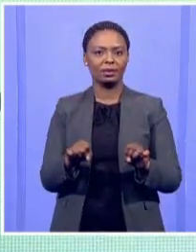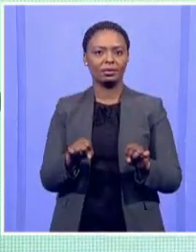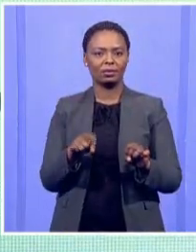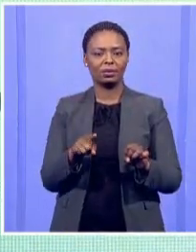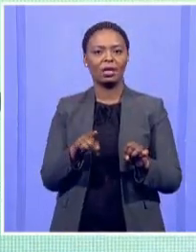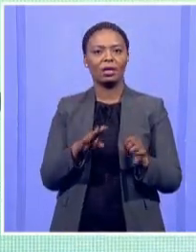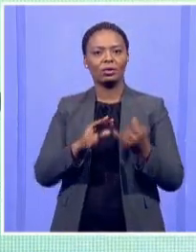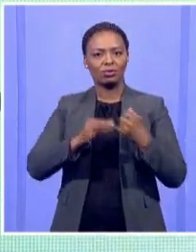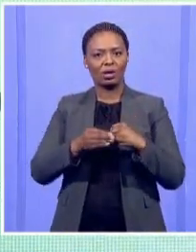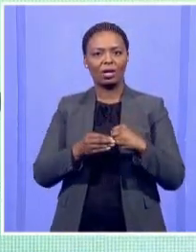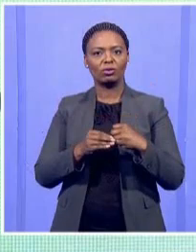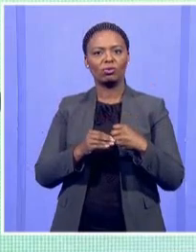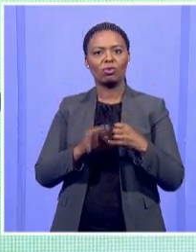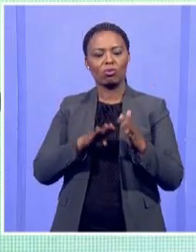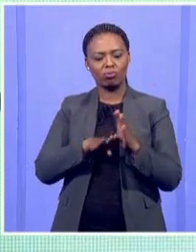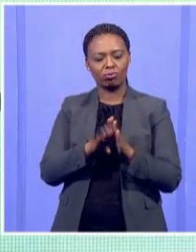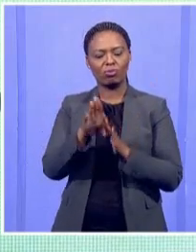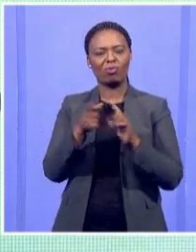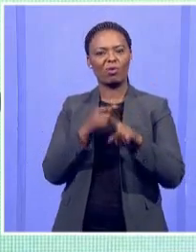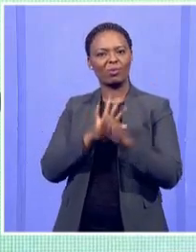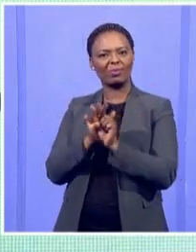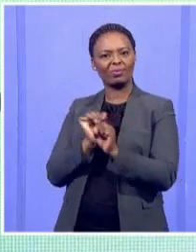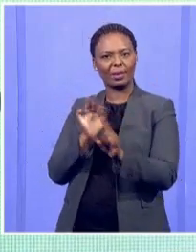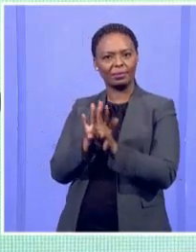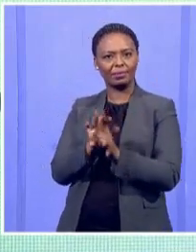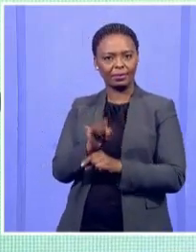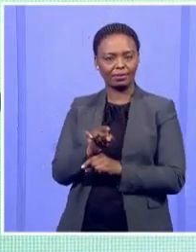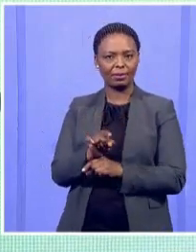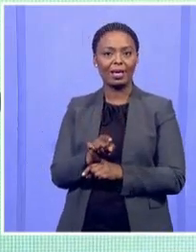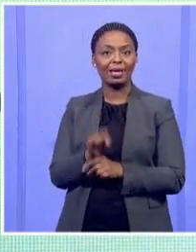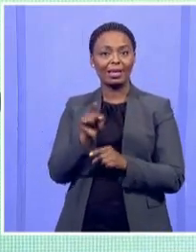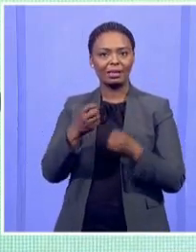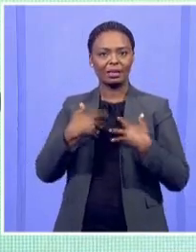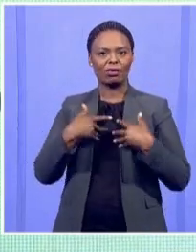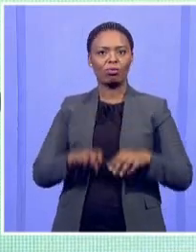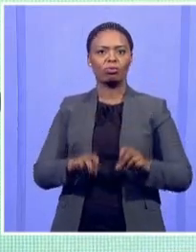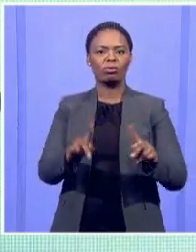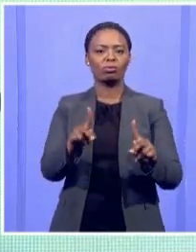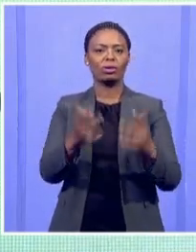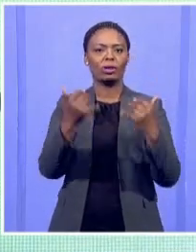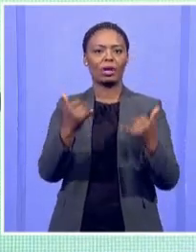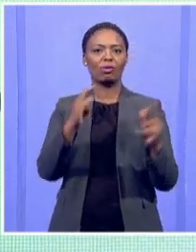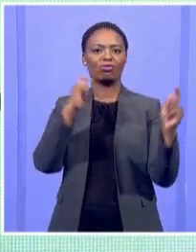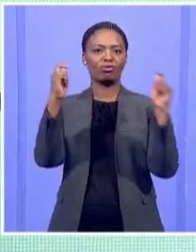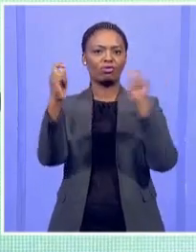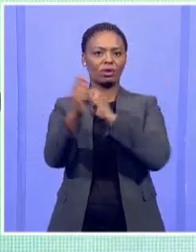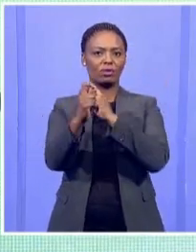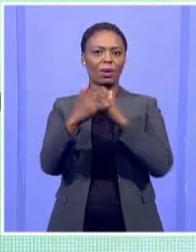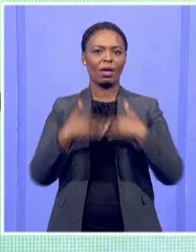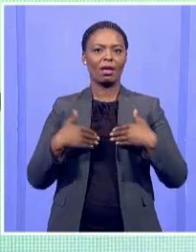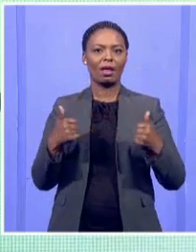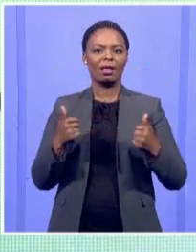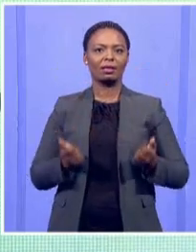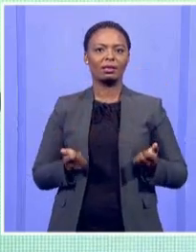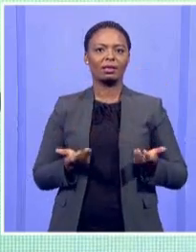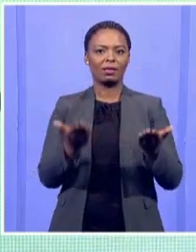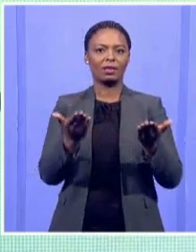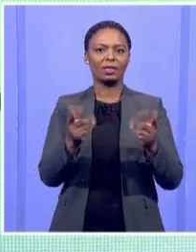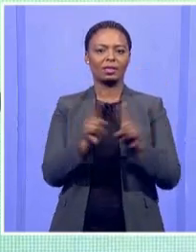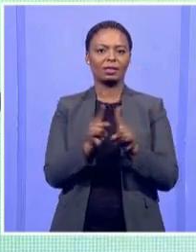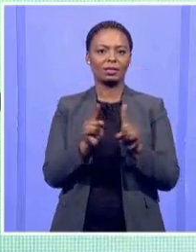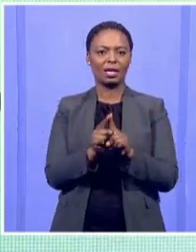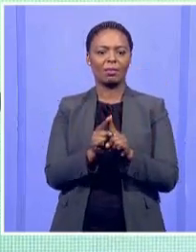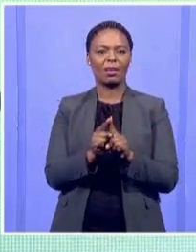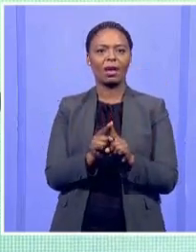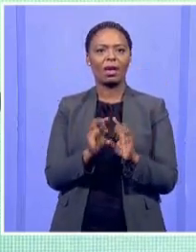recovery presents the chance for all of us to transform our health services delivery and the workforce